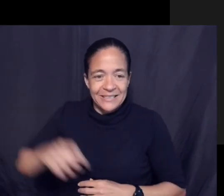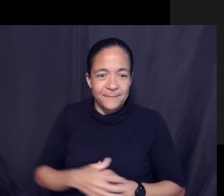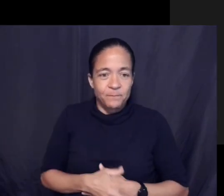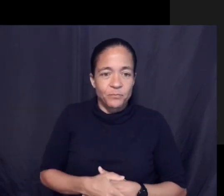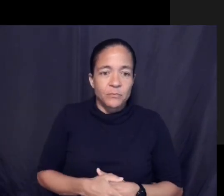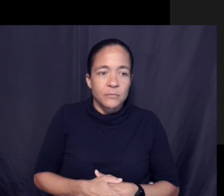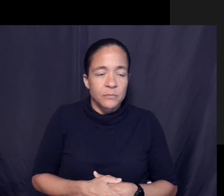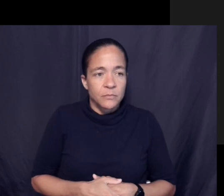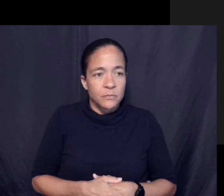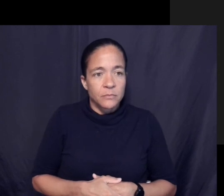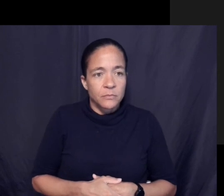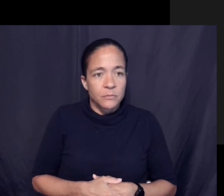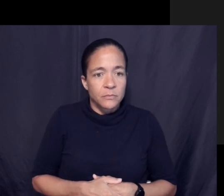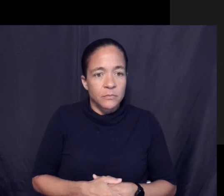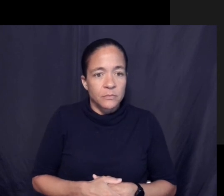whole